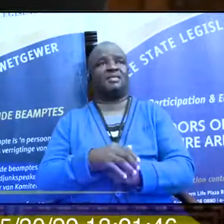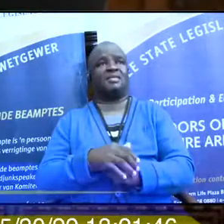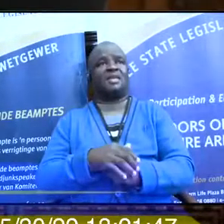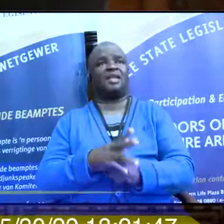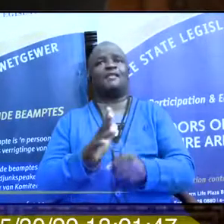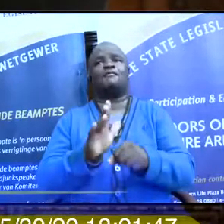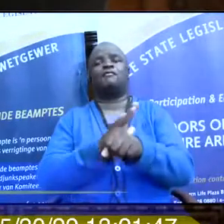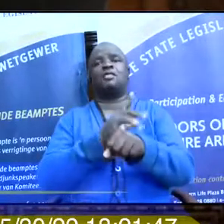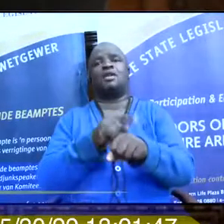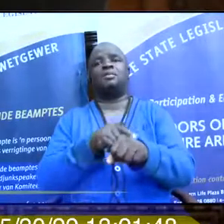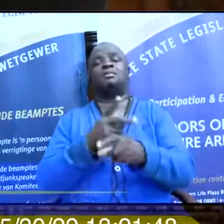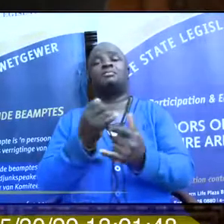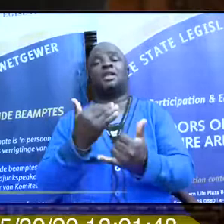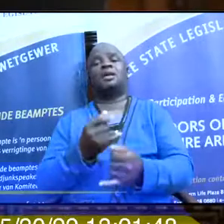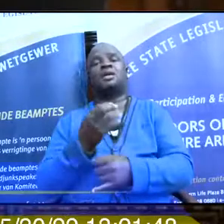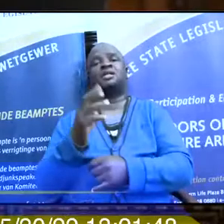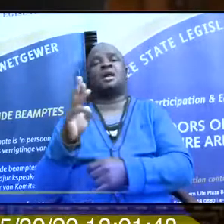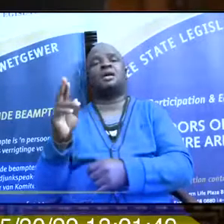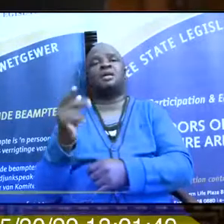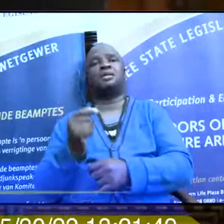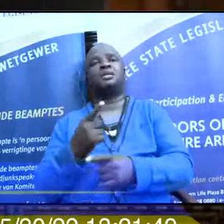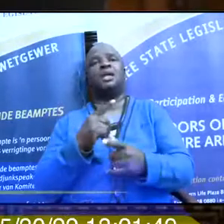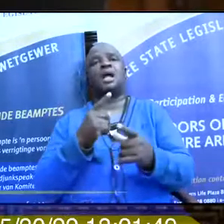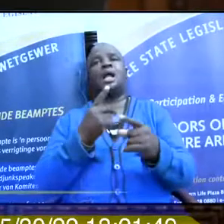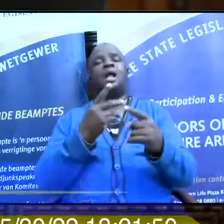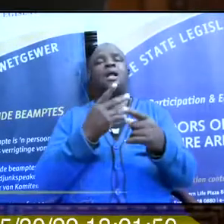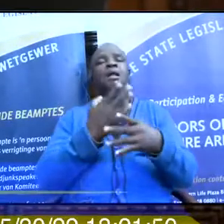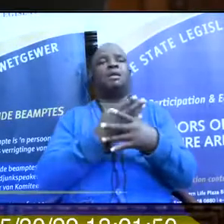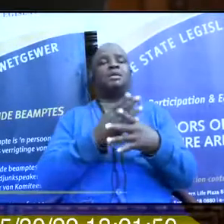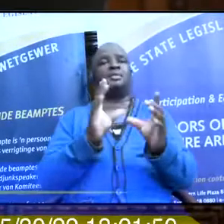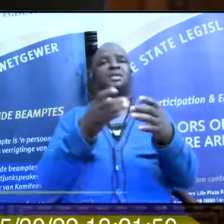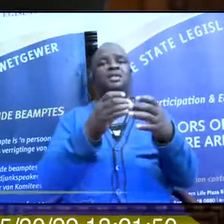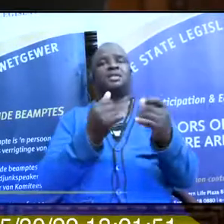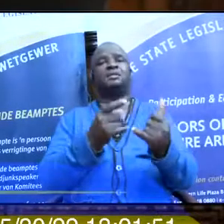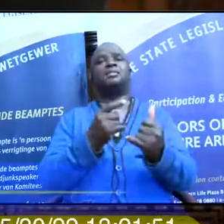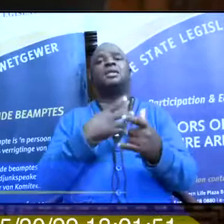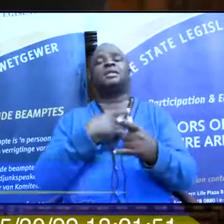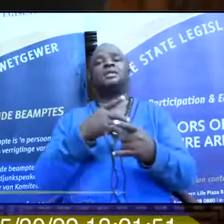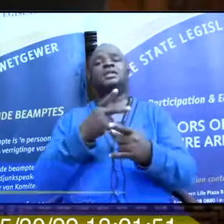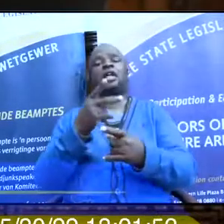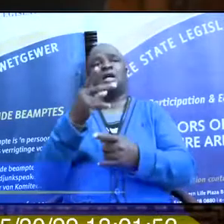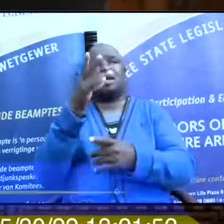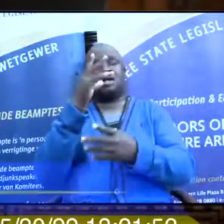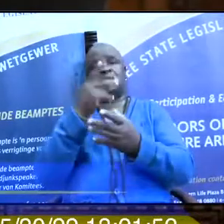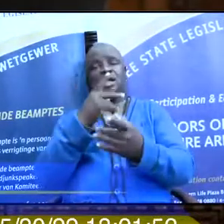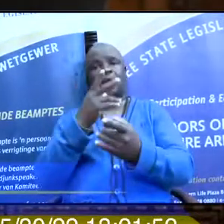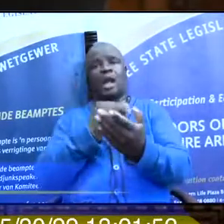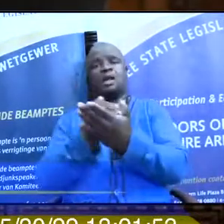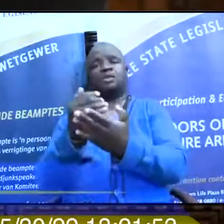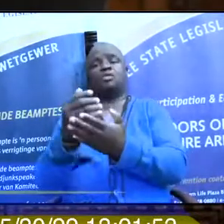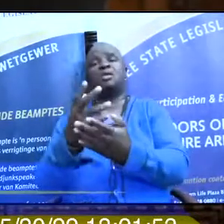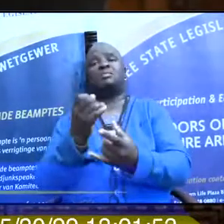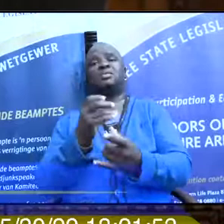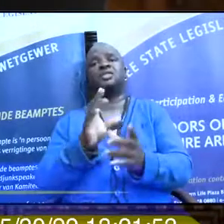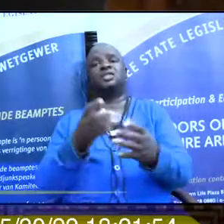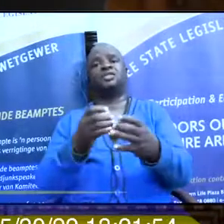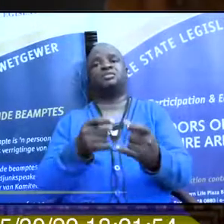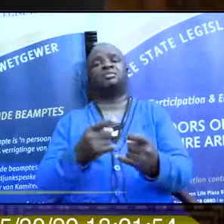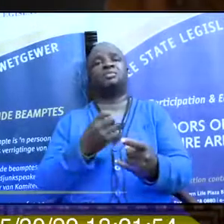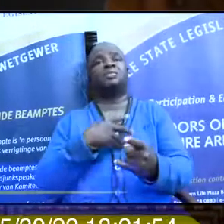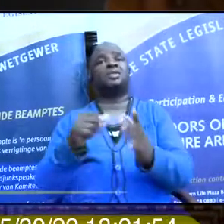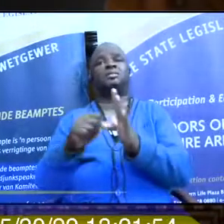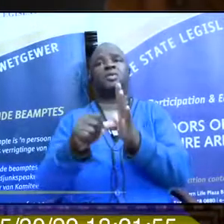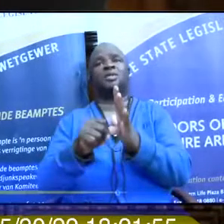and hr labor section hr section curriculum section there are key areas in the beginning